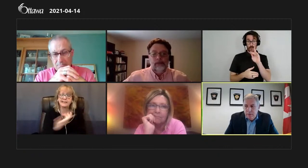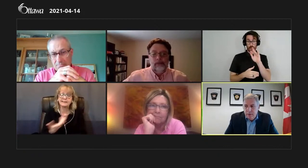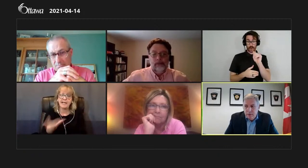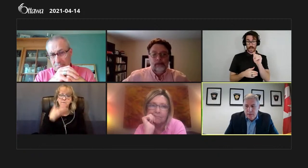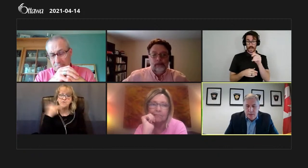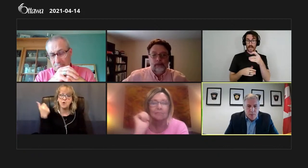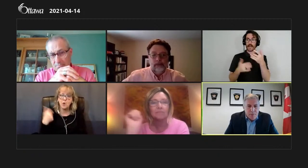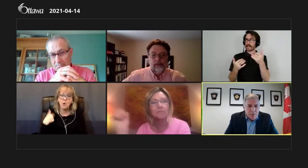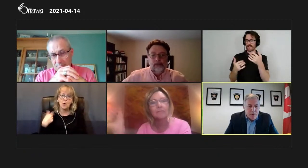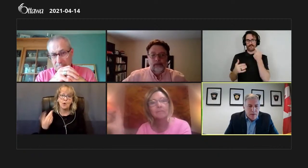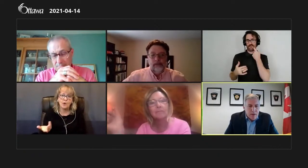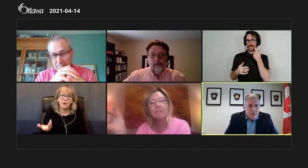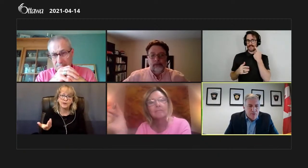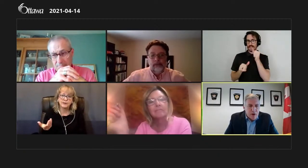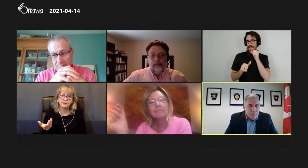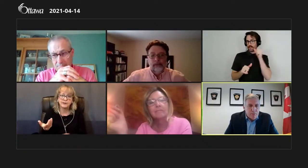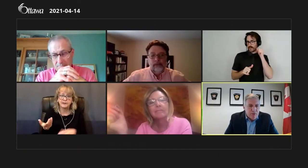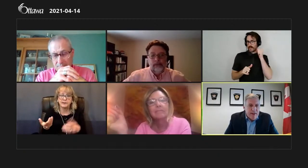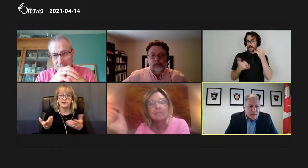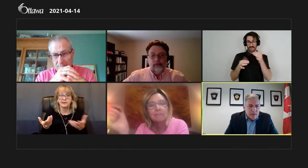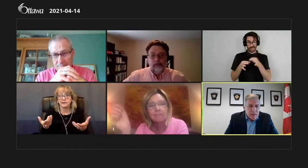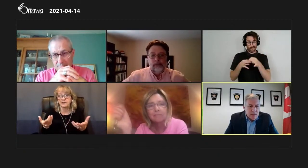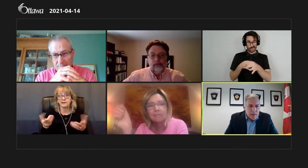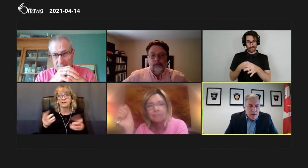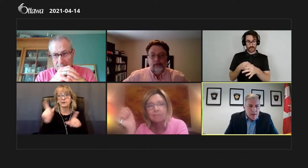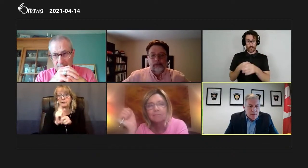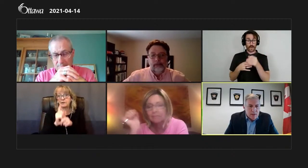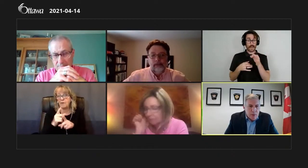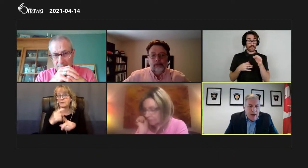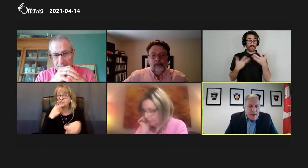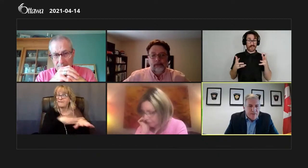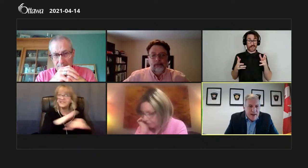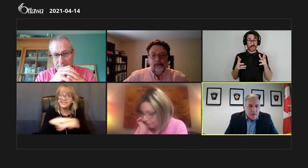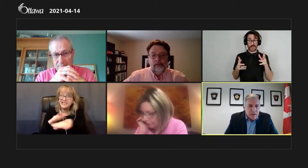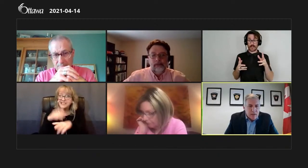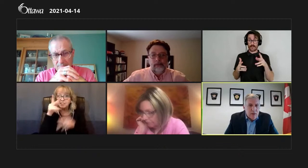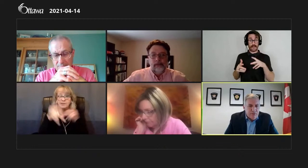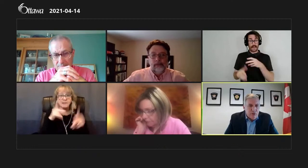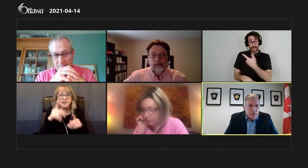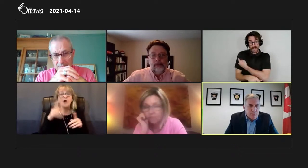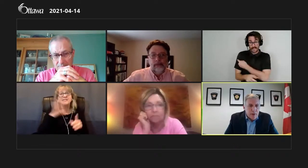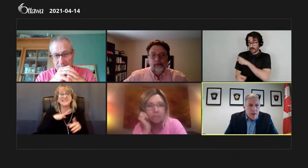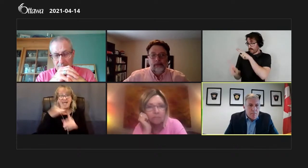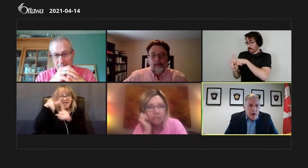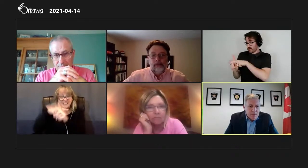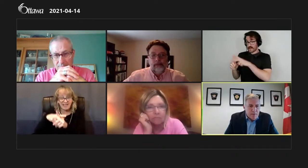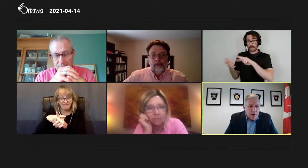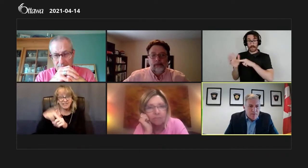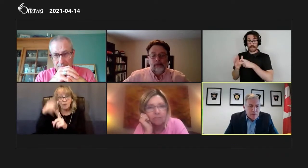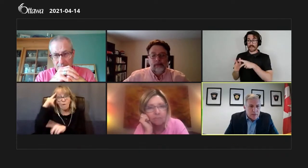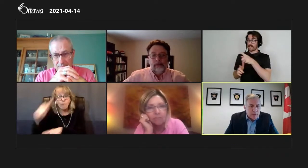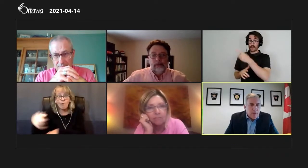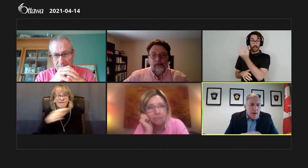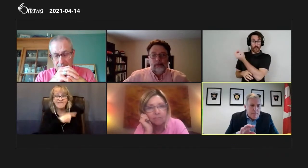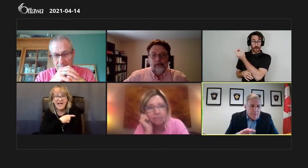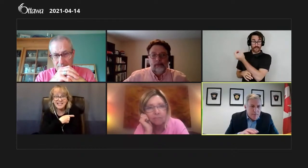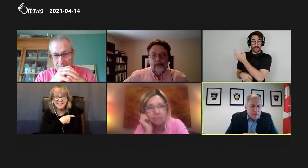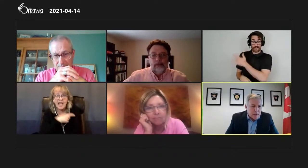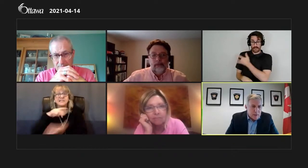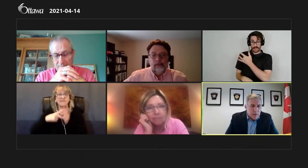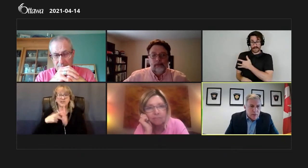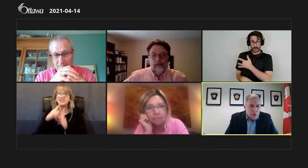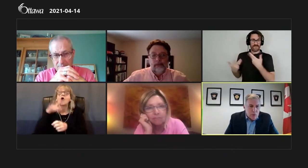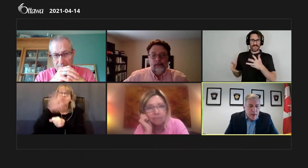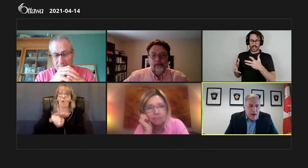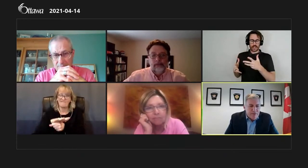repeated to tell people that if you've got a booked vaccine, it's because we had vaccine confirmed by the province. This